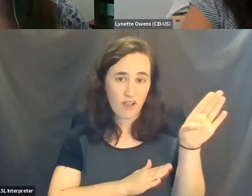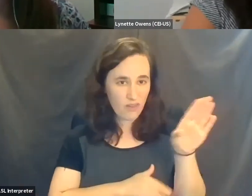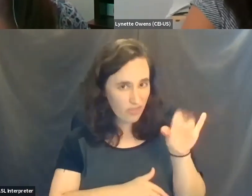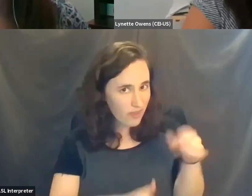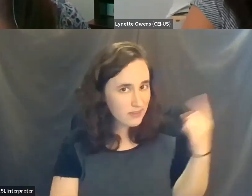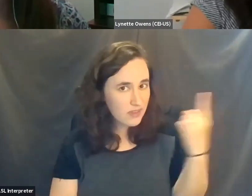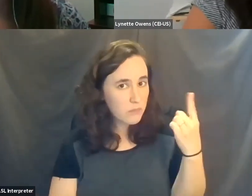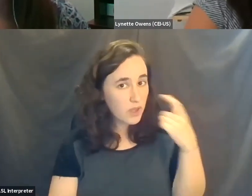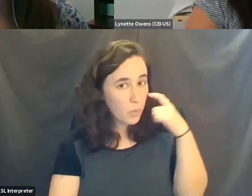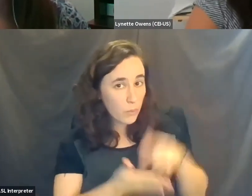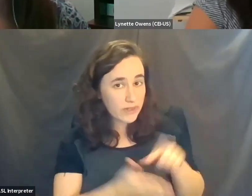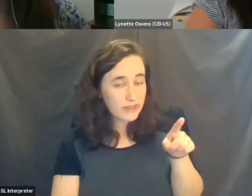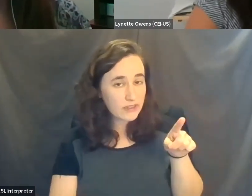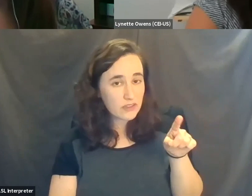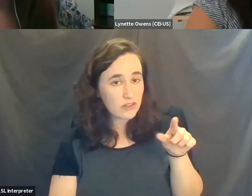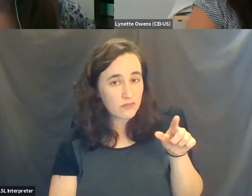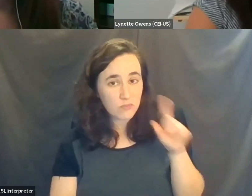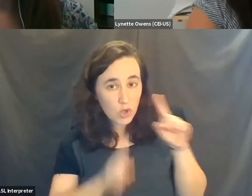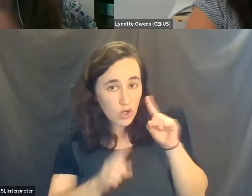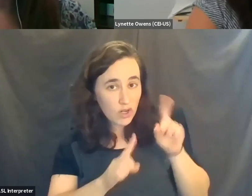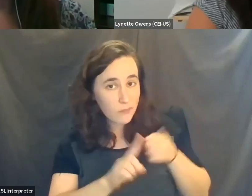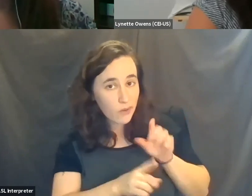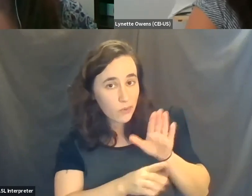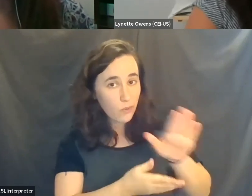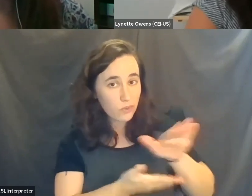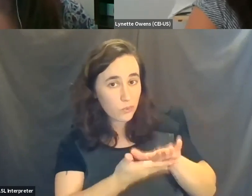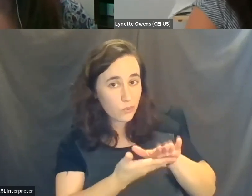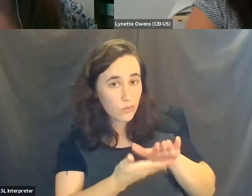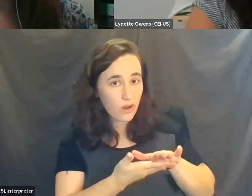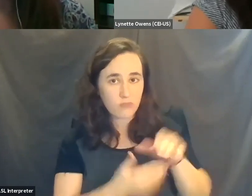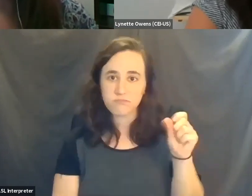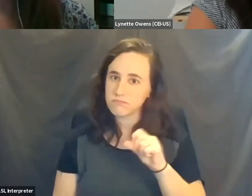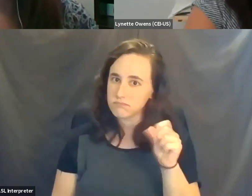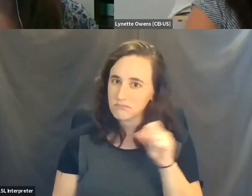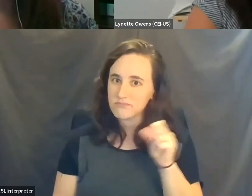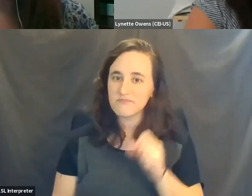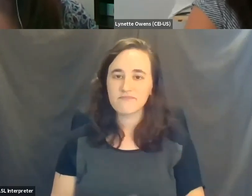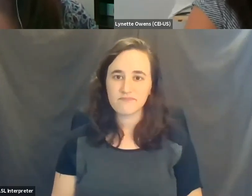either witnessed or heard about at your school? Yeah, I think so.